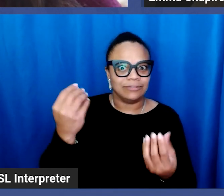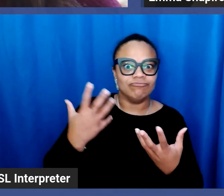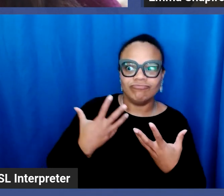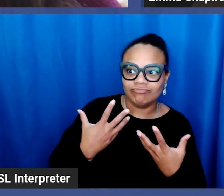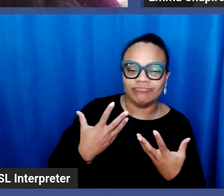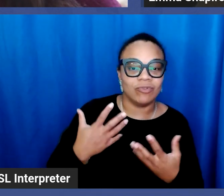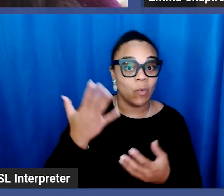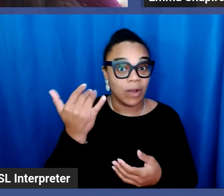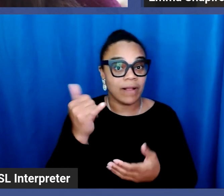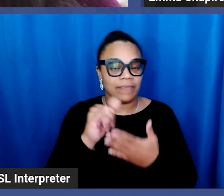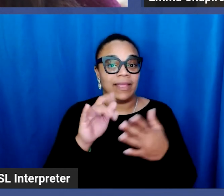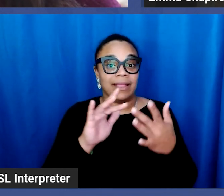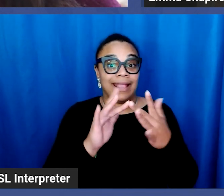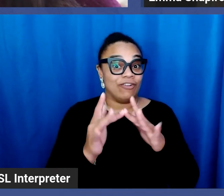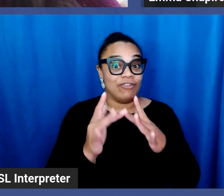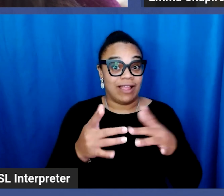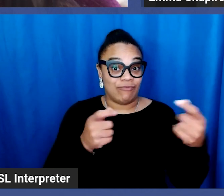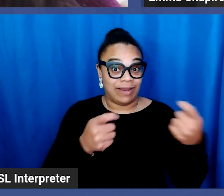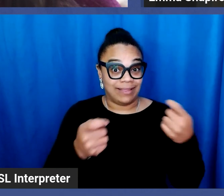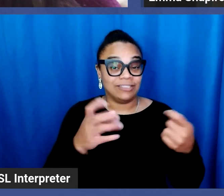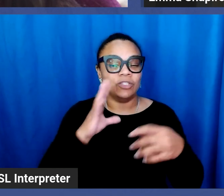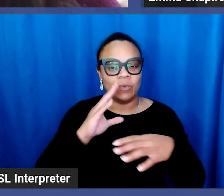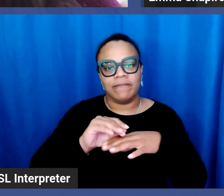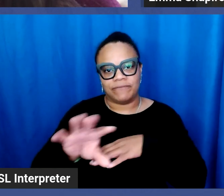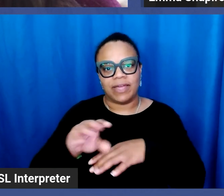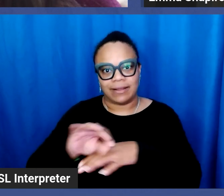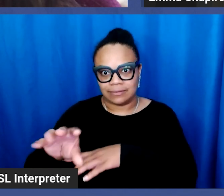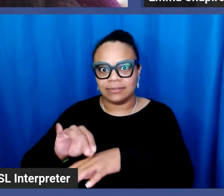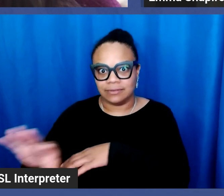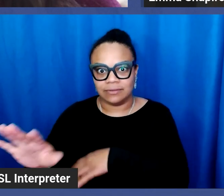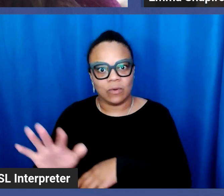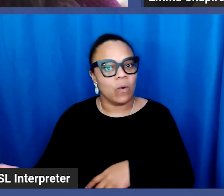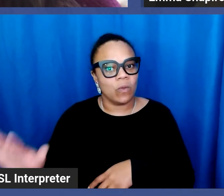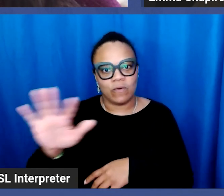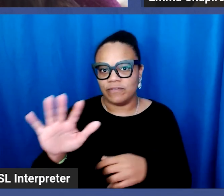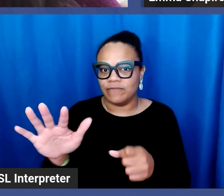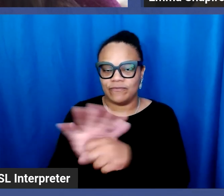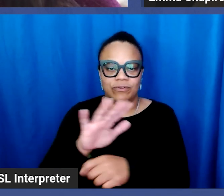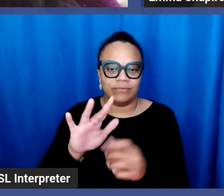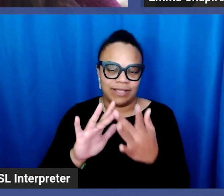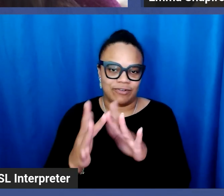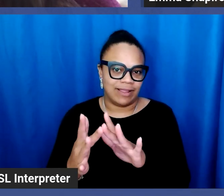be affecting every corner of the internet and already have been, as we saw.